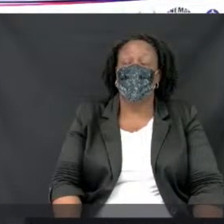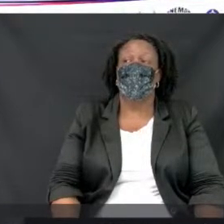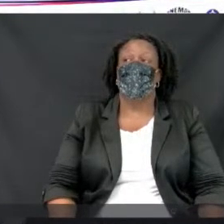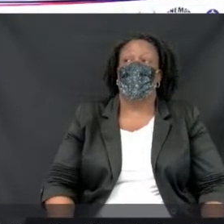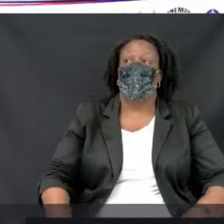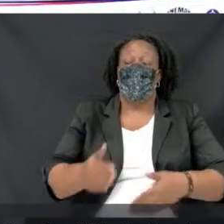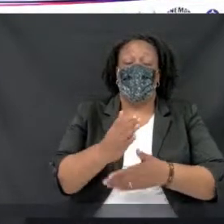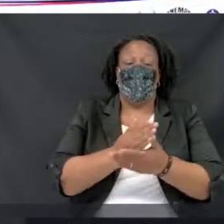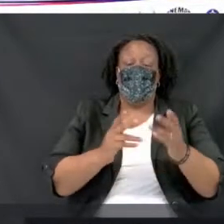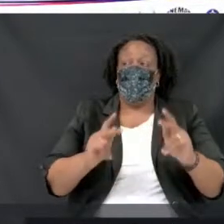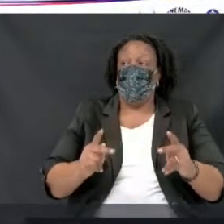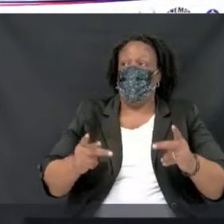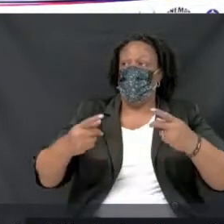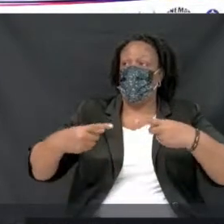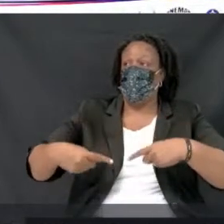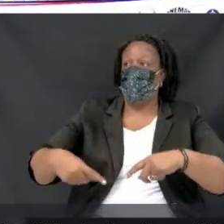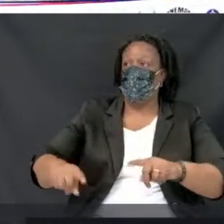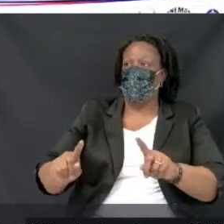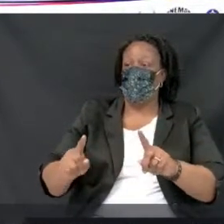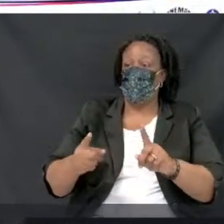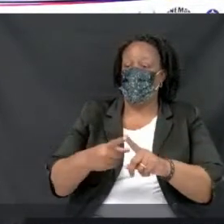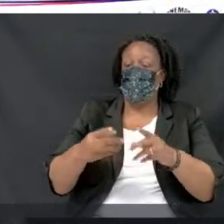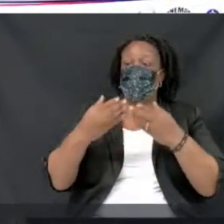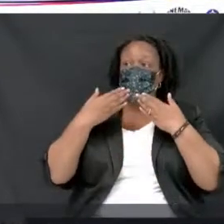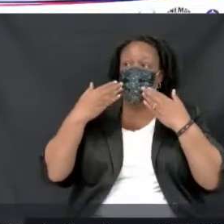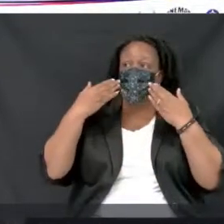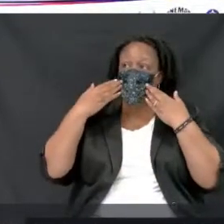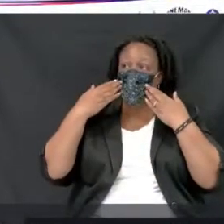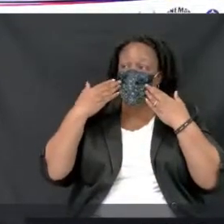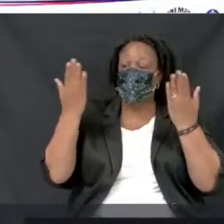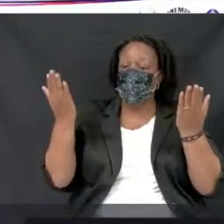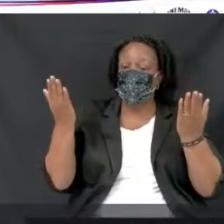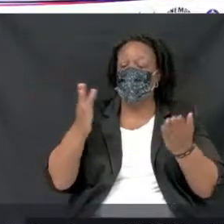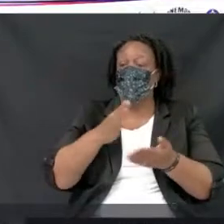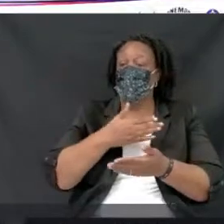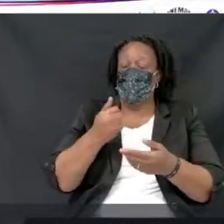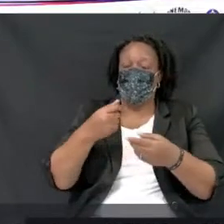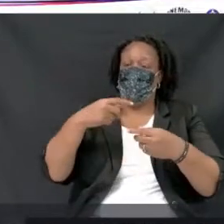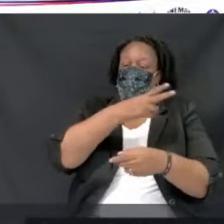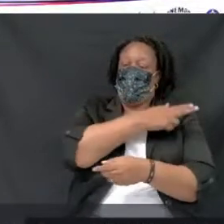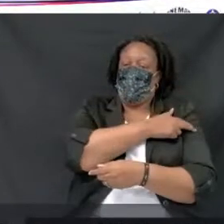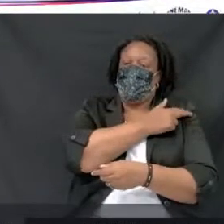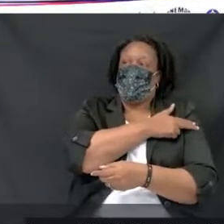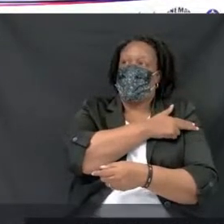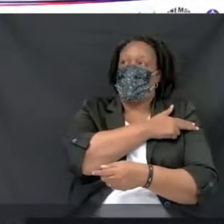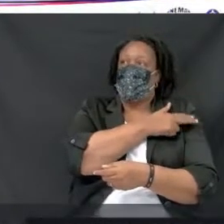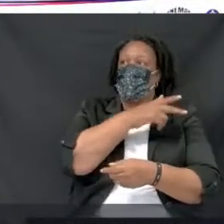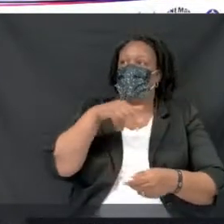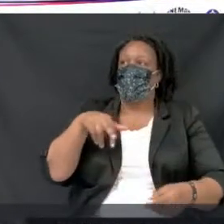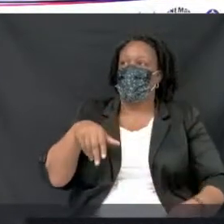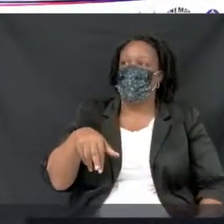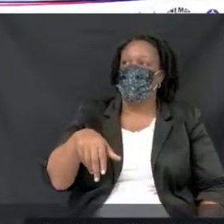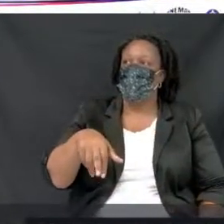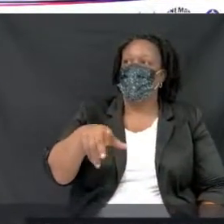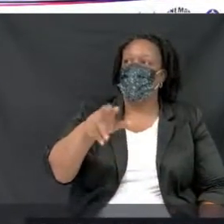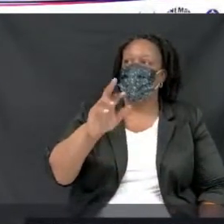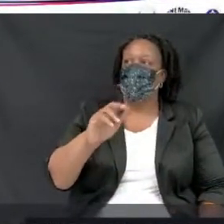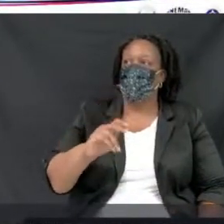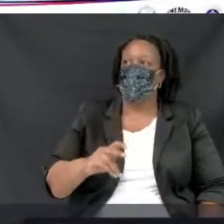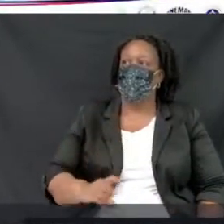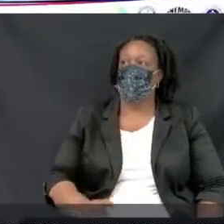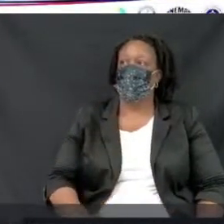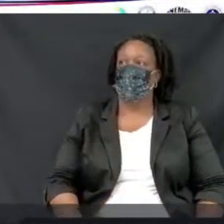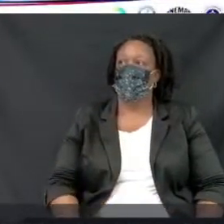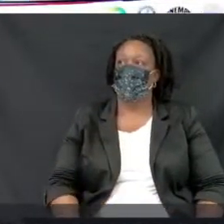mask on and I have to sanitize my hand. The first place I go when I go to the hospital is to the lab, and so within 3 seconds I